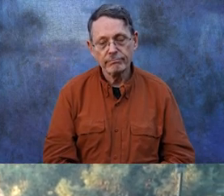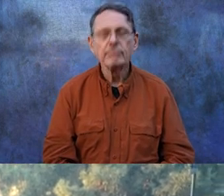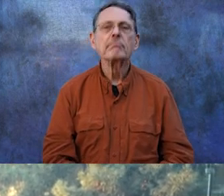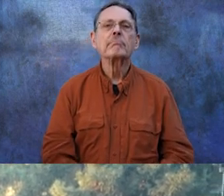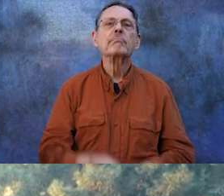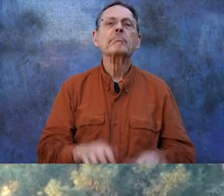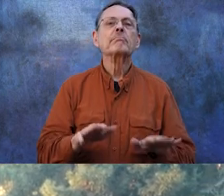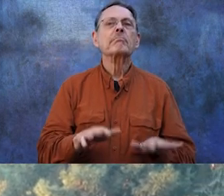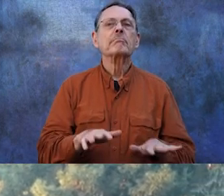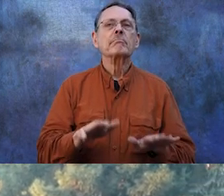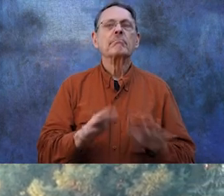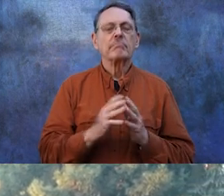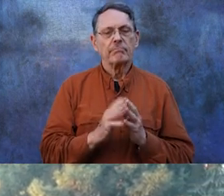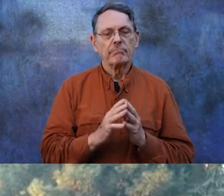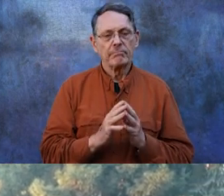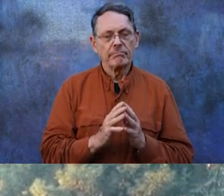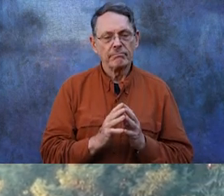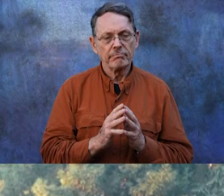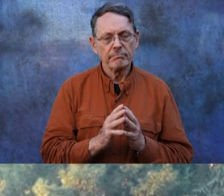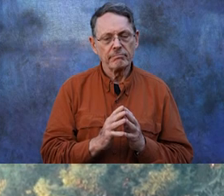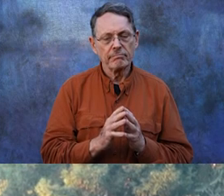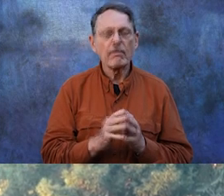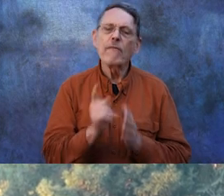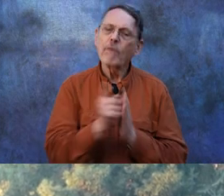And just take a moment,